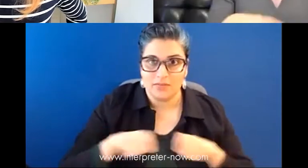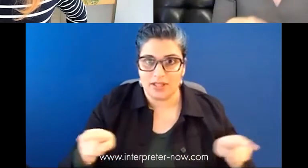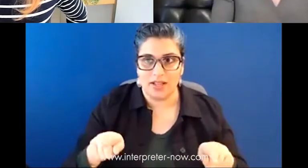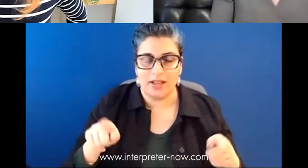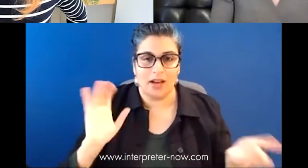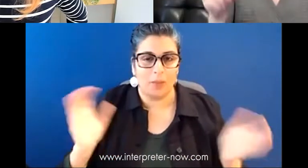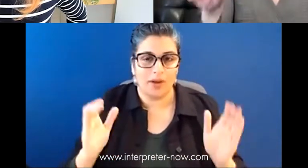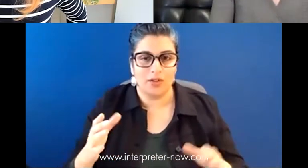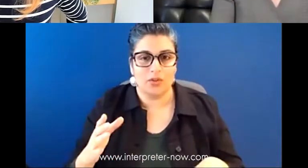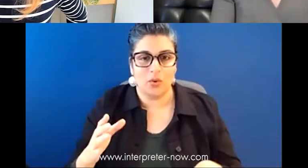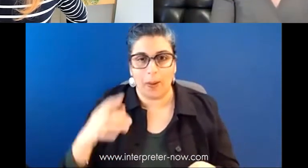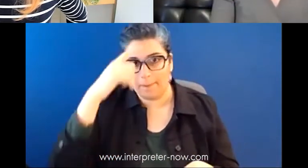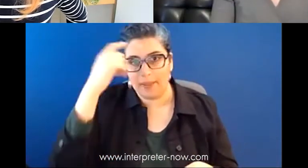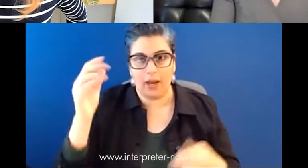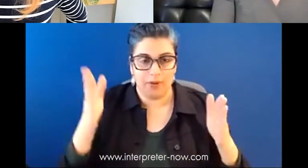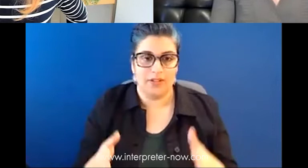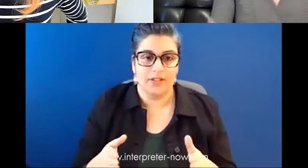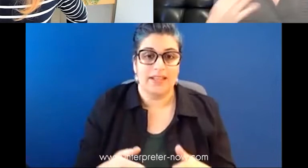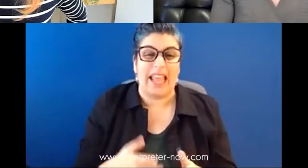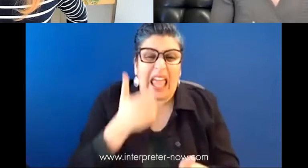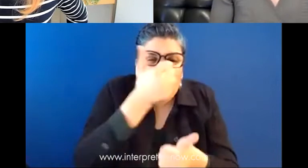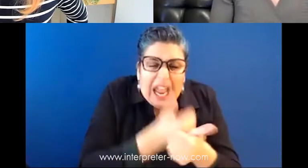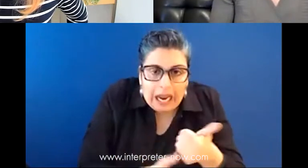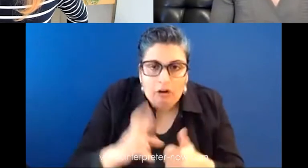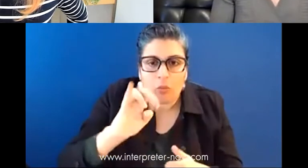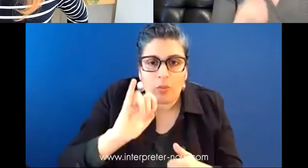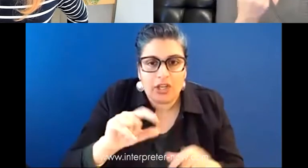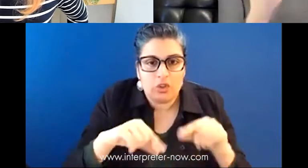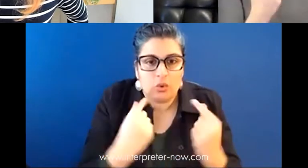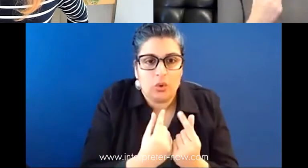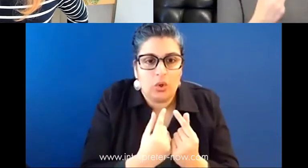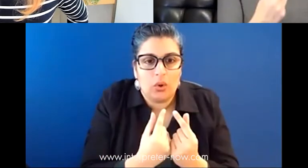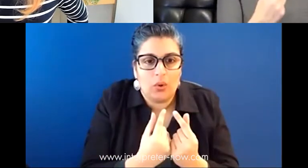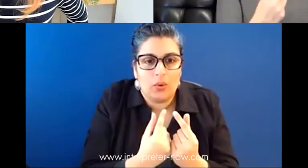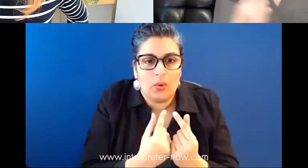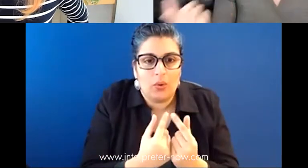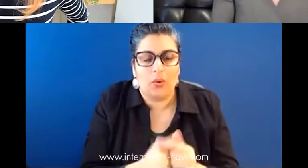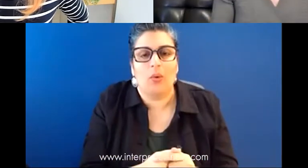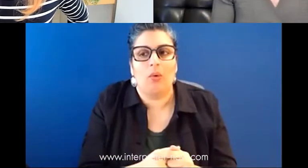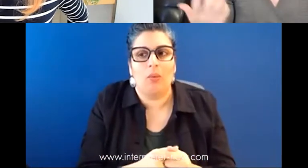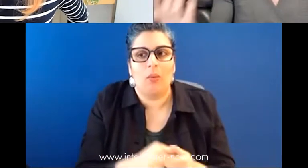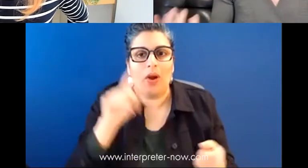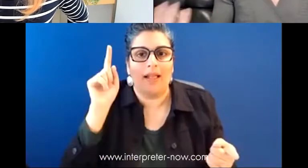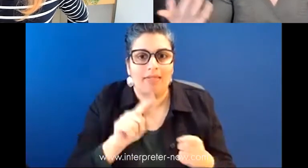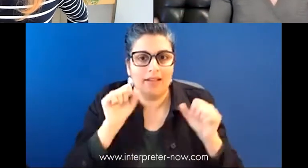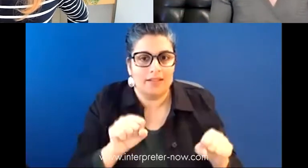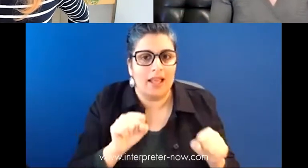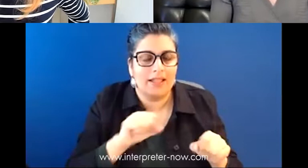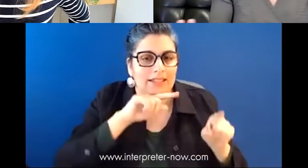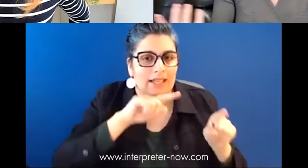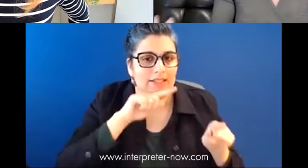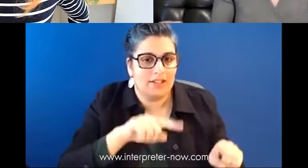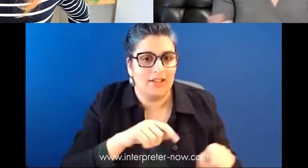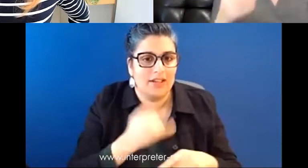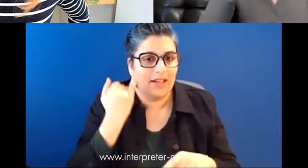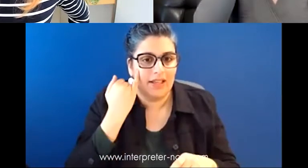every racial group, except for Blacks, were less likely to answer a single question if it was implied that